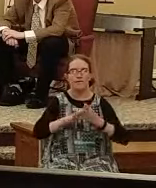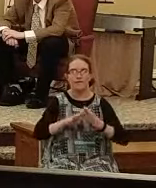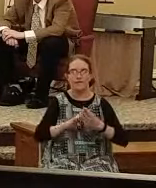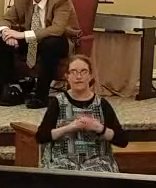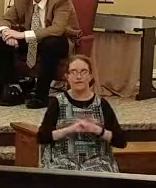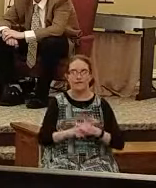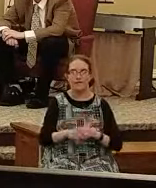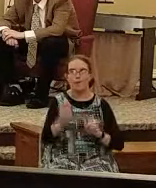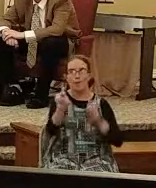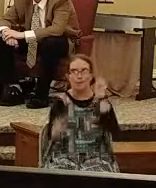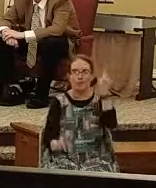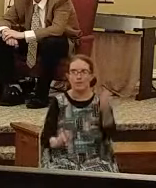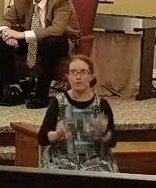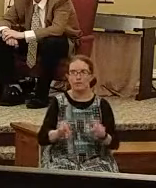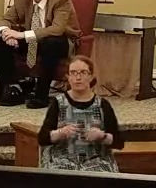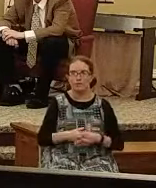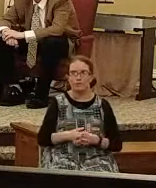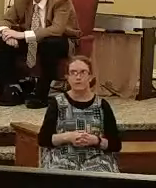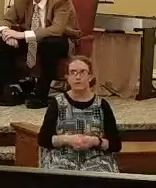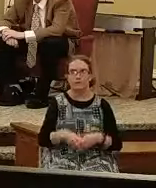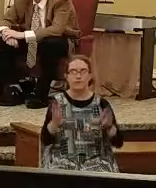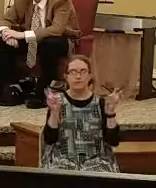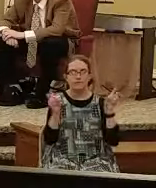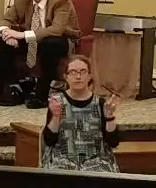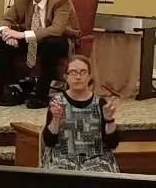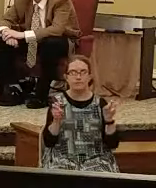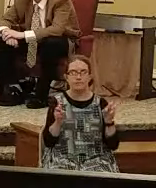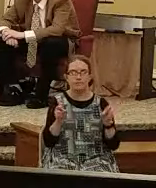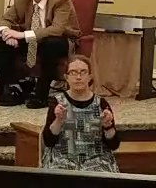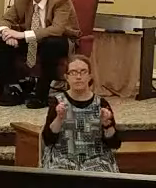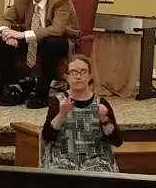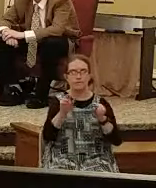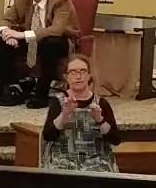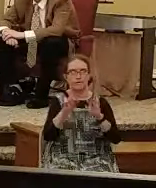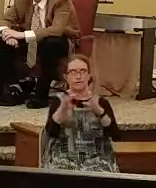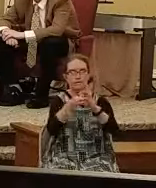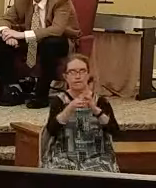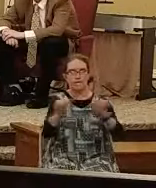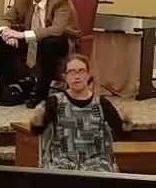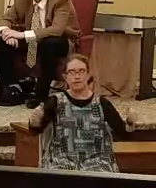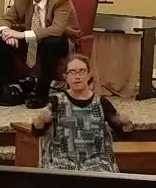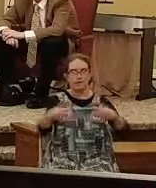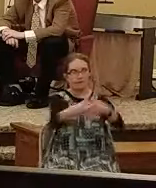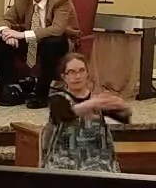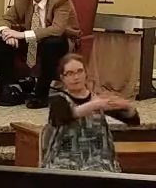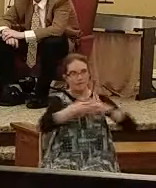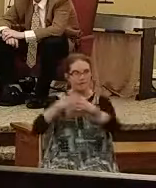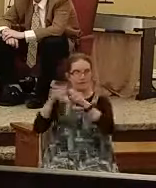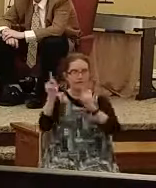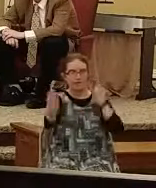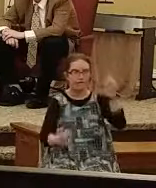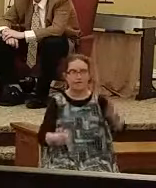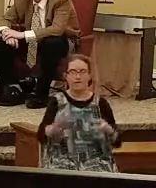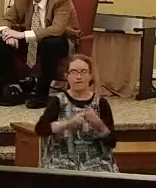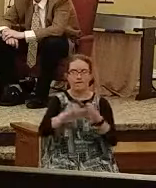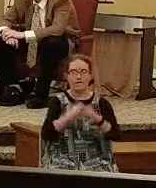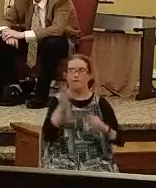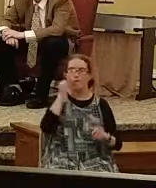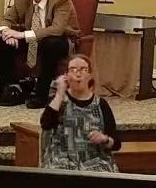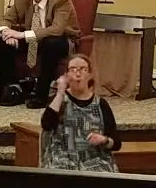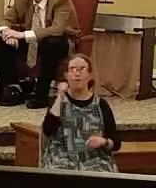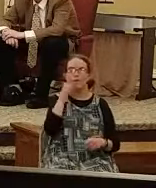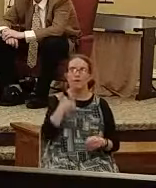there are people who are supposed to be citizens. And it's really just played by American folks. I've got a friend down at home, me and my wife do,